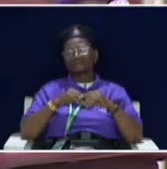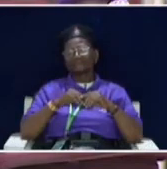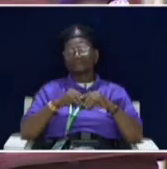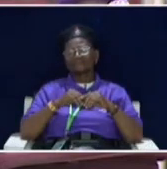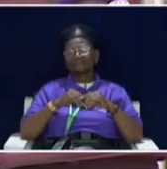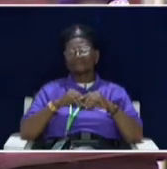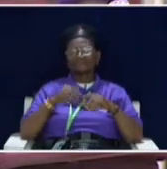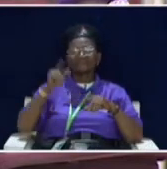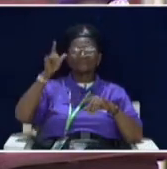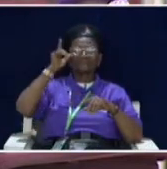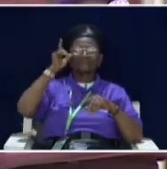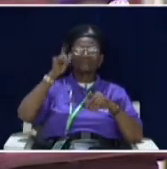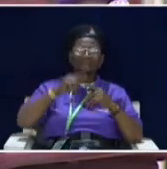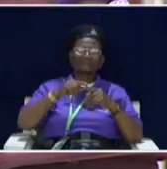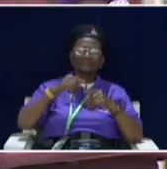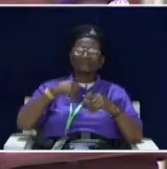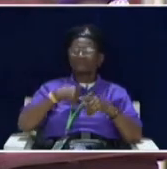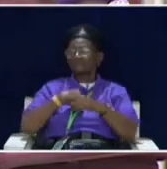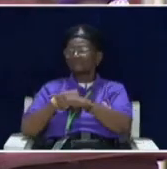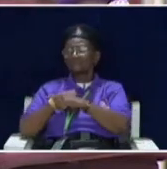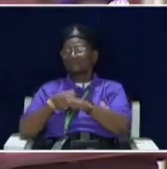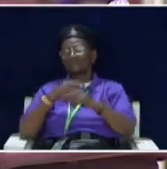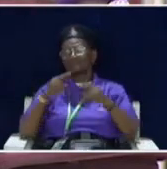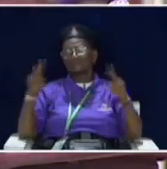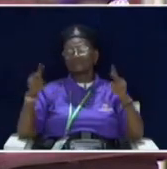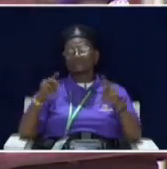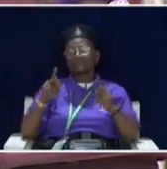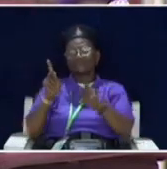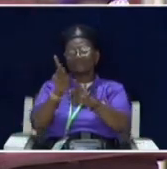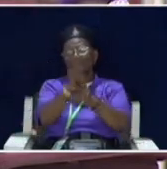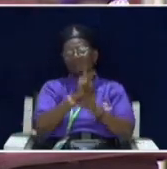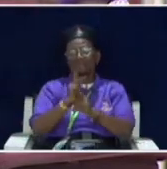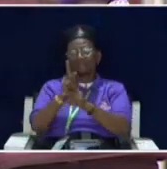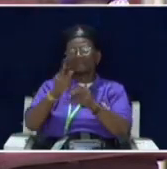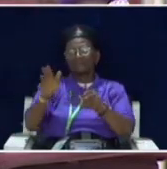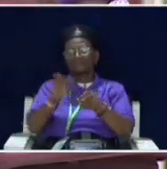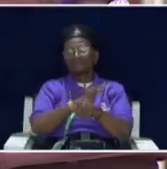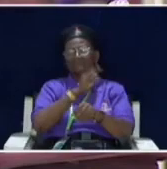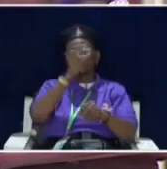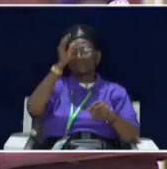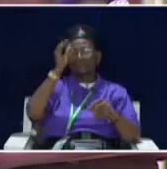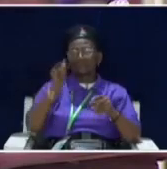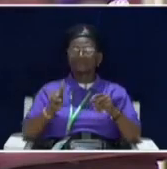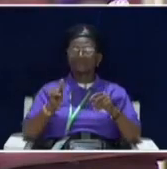Now listen to me very carefully. E teti le ko ske gbo mi daada o.